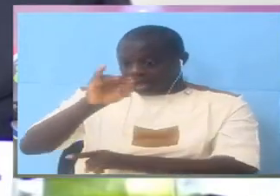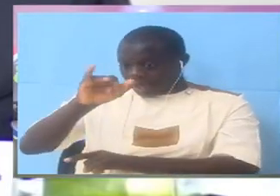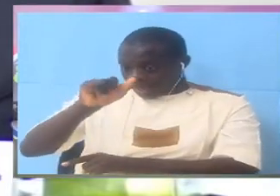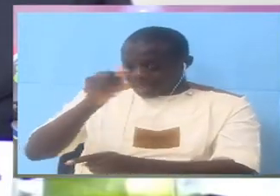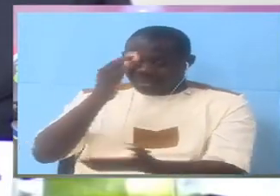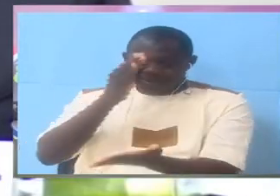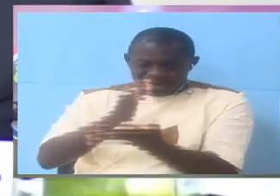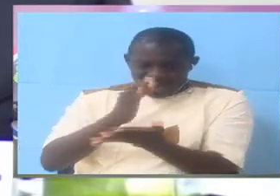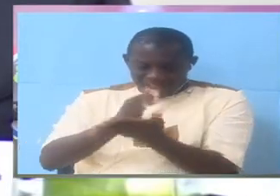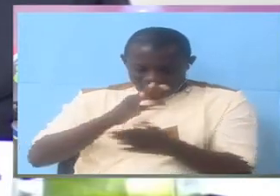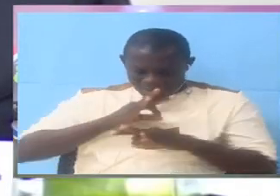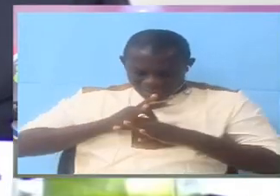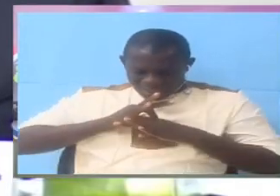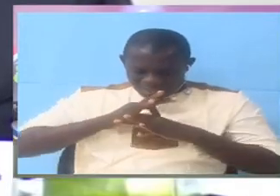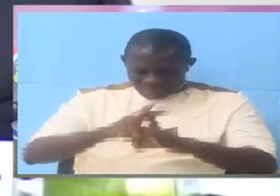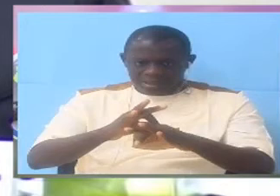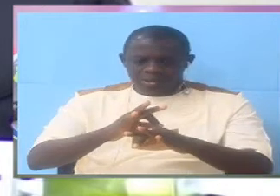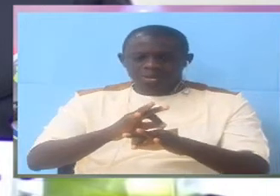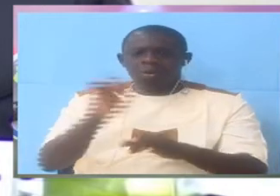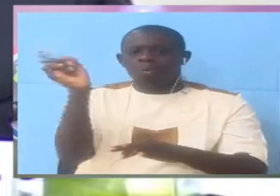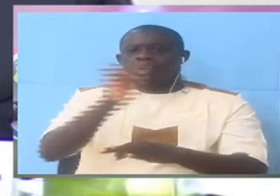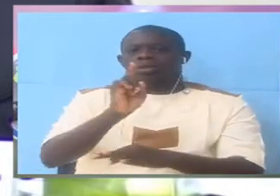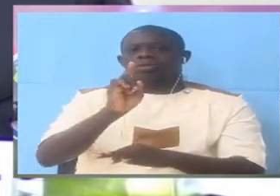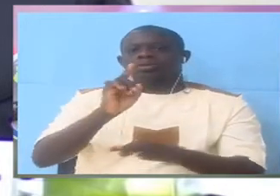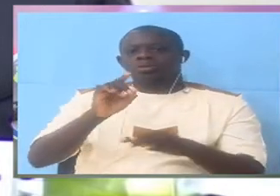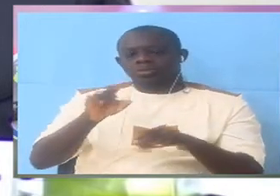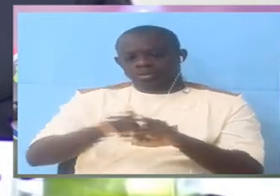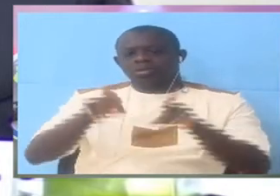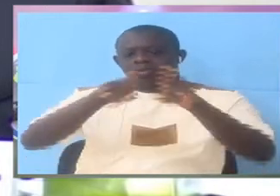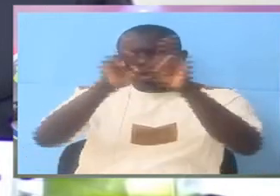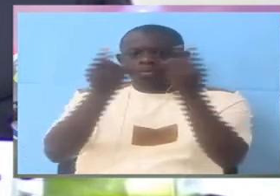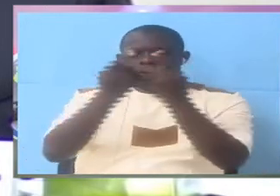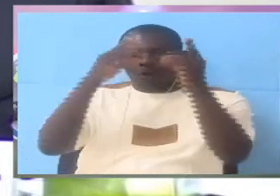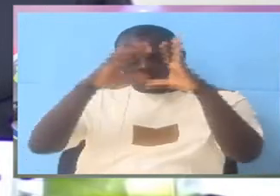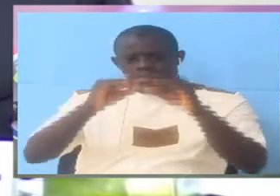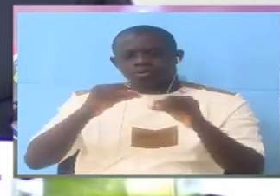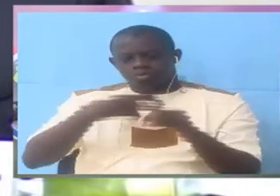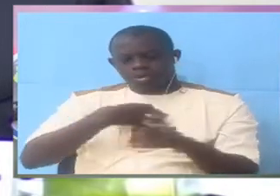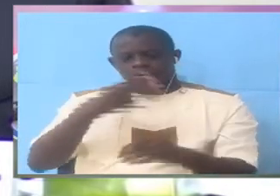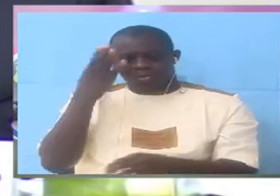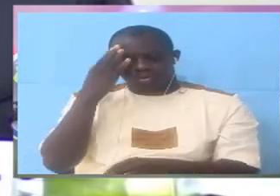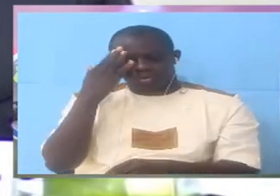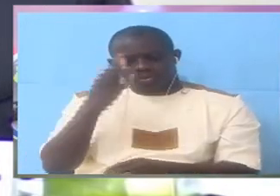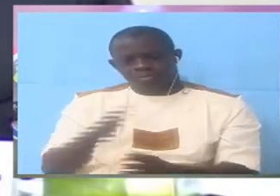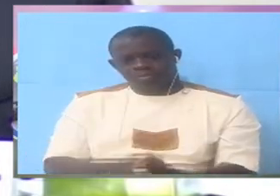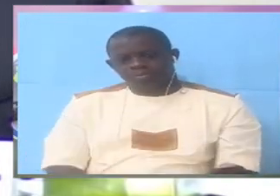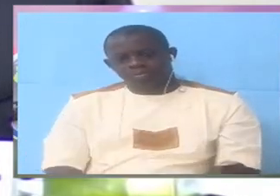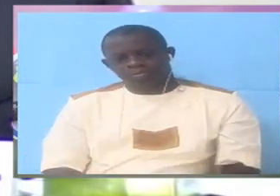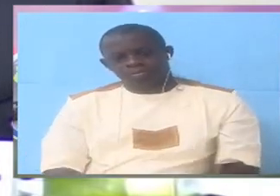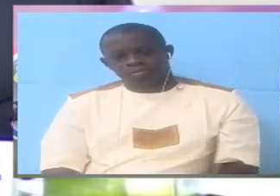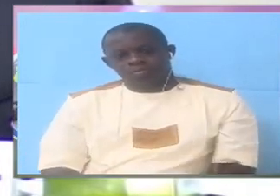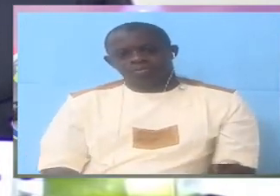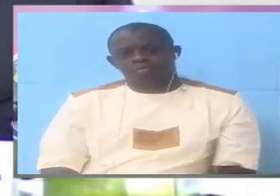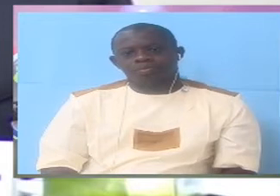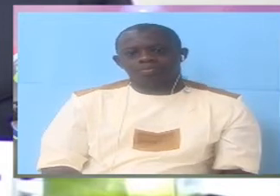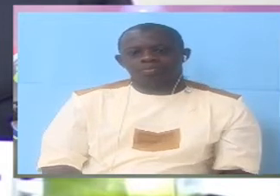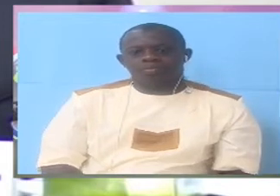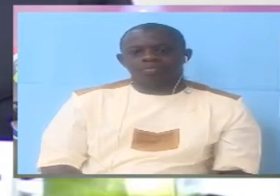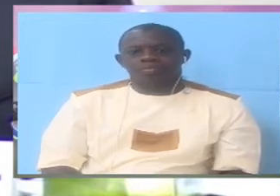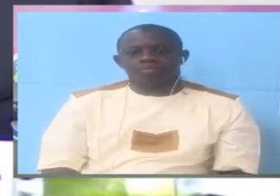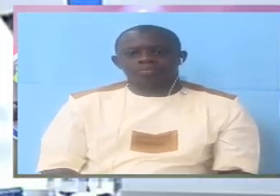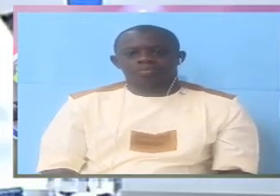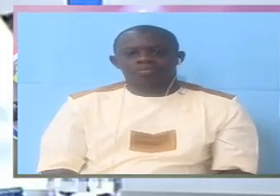lonko ikadu ko dila la puru ye ko kiskis men ya lonko NIA ay sula la wala mjumalti. It depends